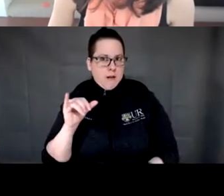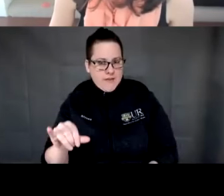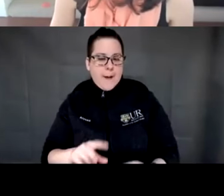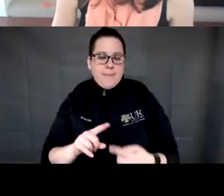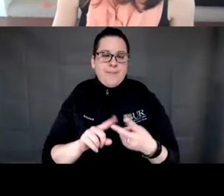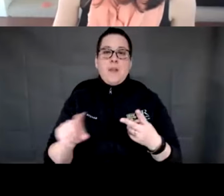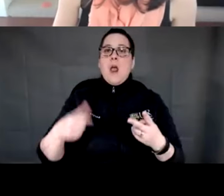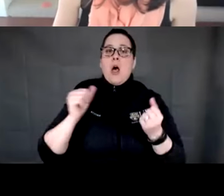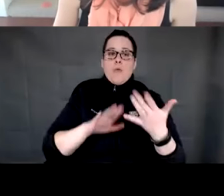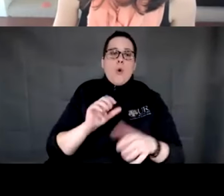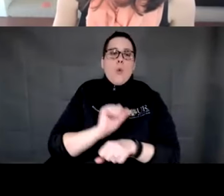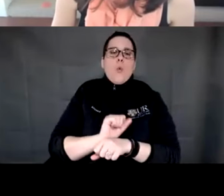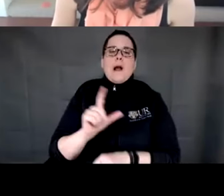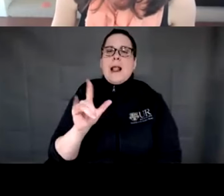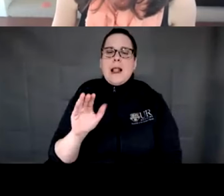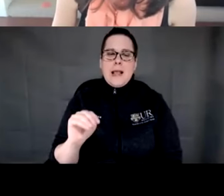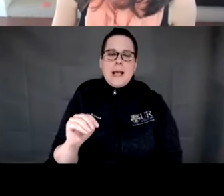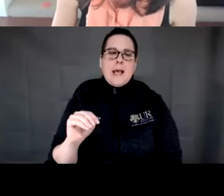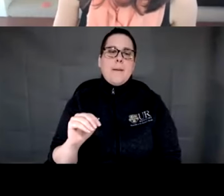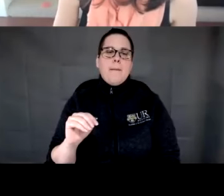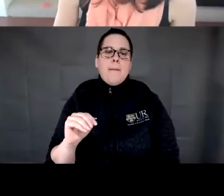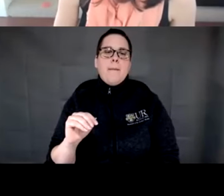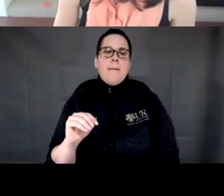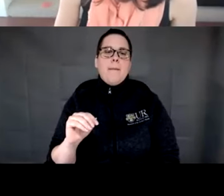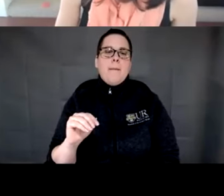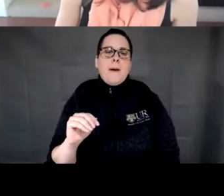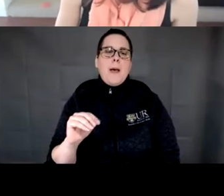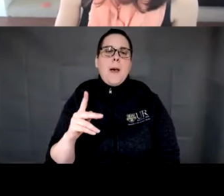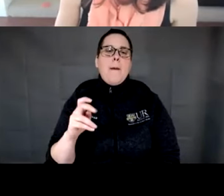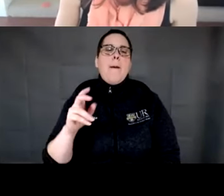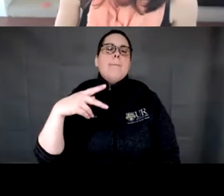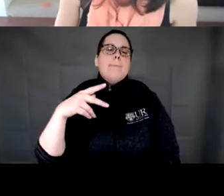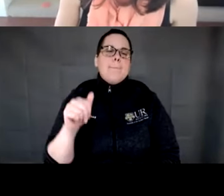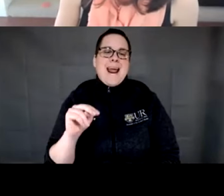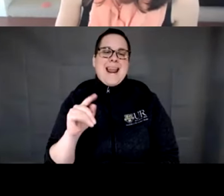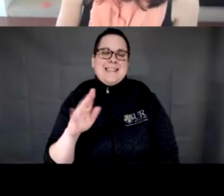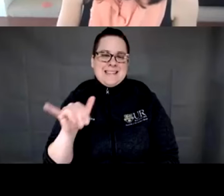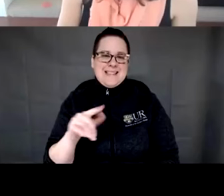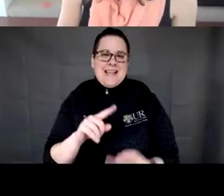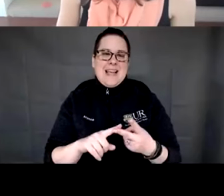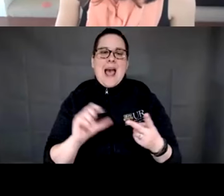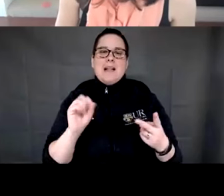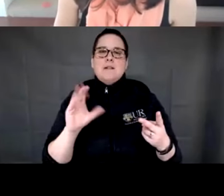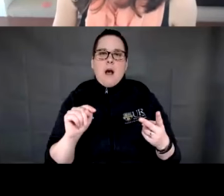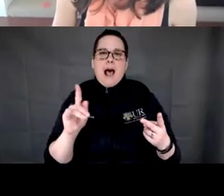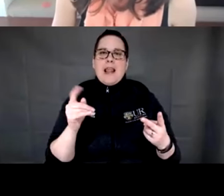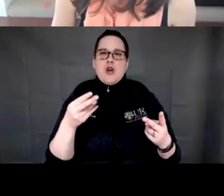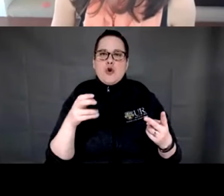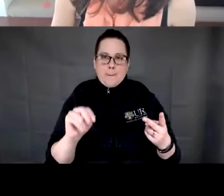working with Liam Panitsky's lab and Scott Linderman's lab, looking at new methods to